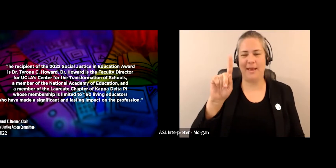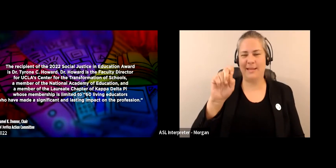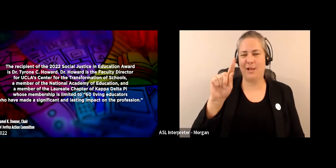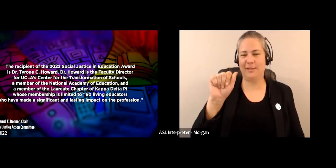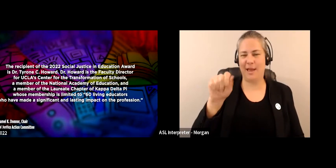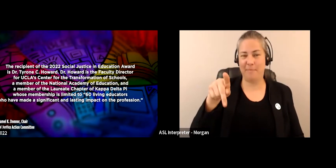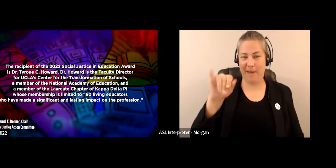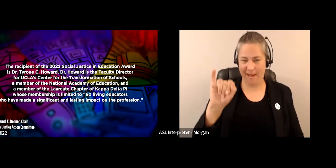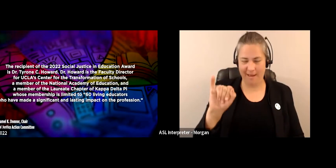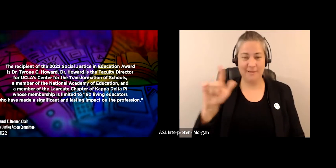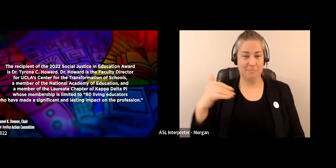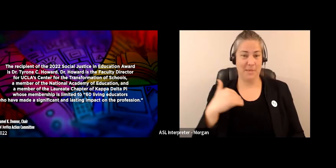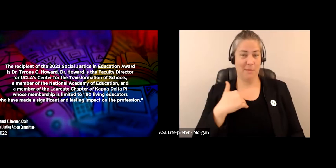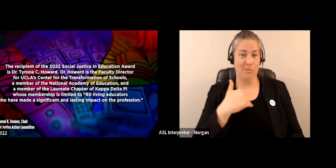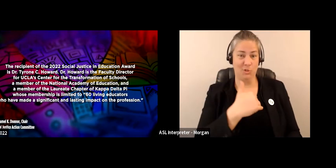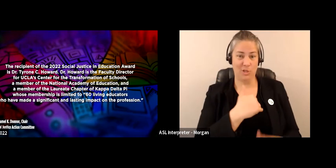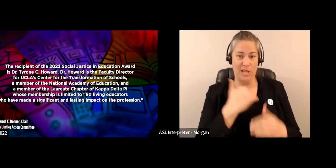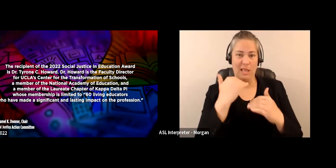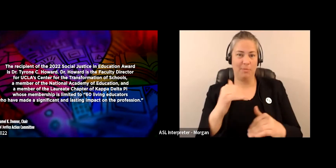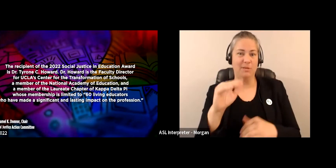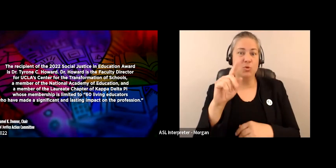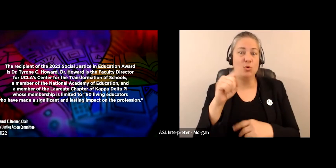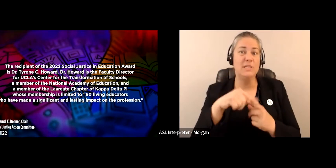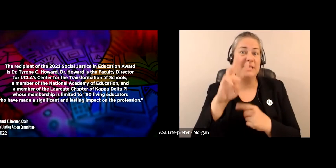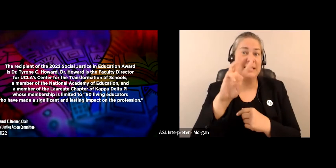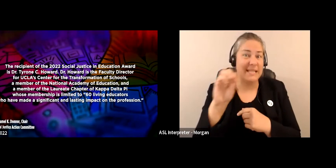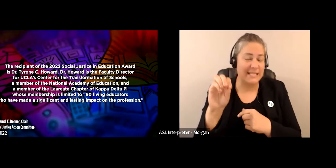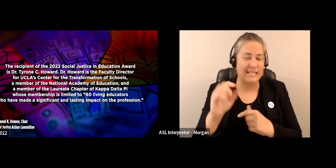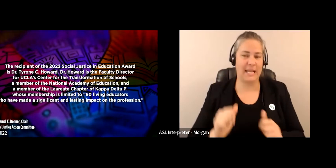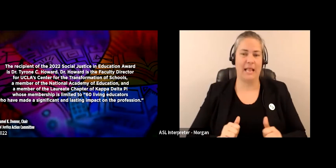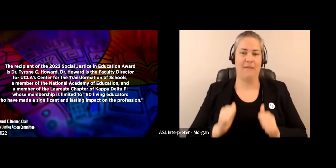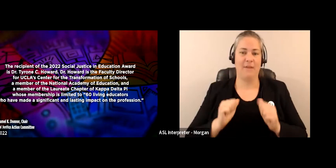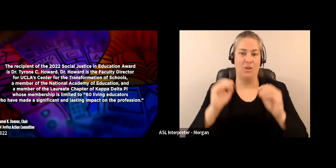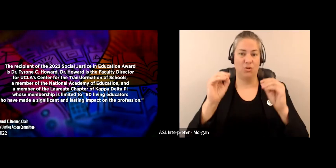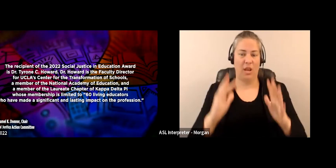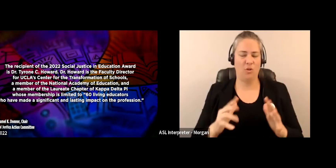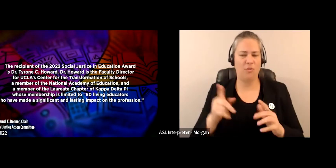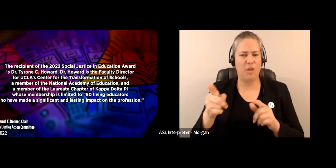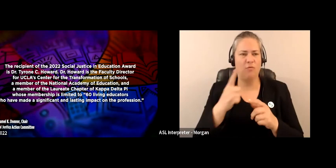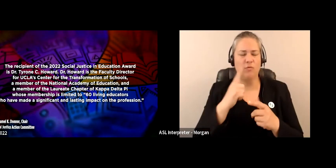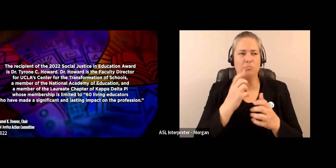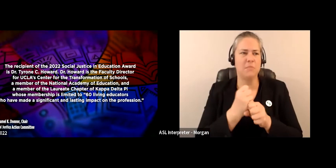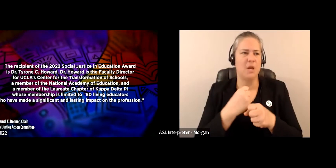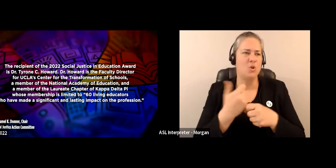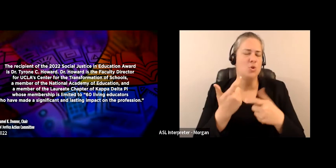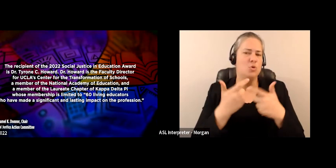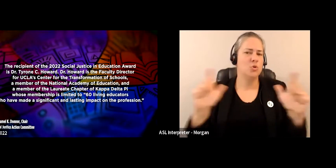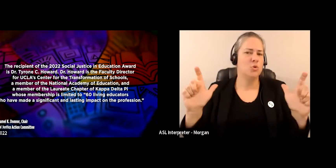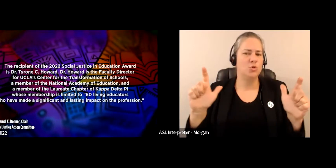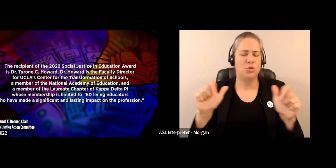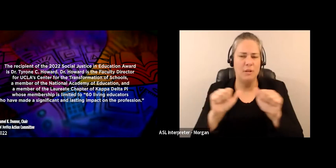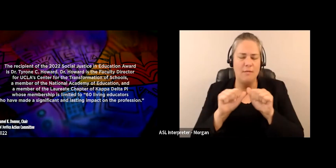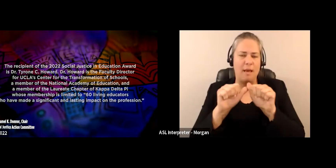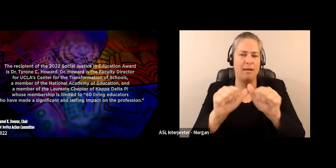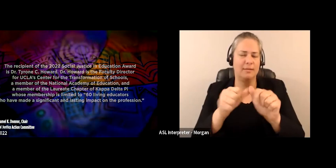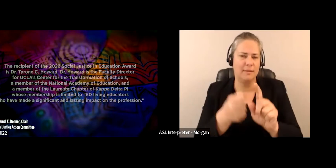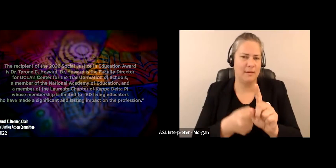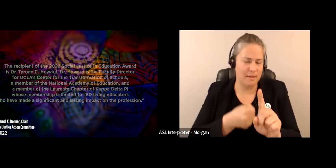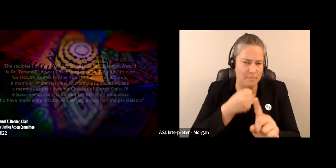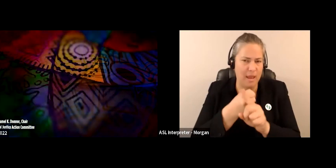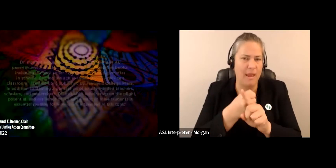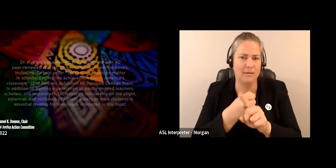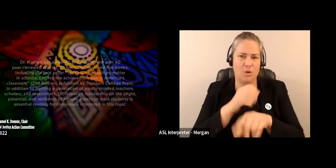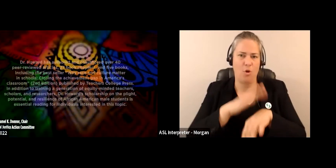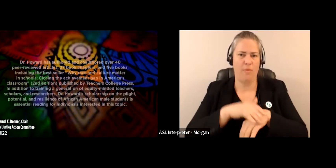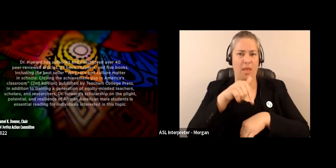to 60 living educators who have made a significant and lasting impact on the